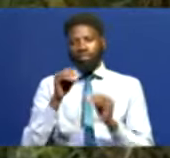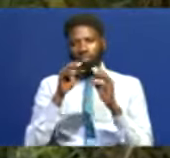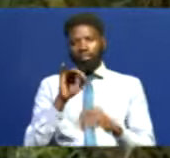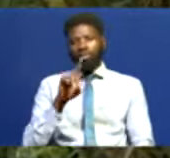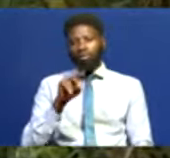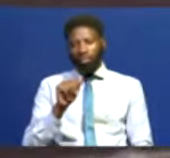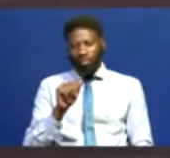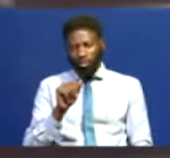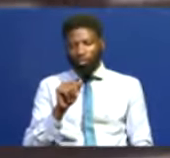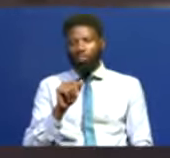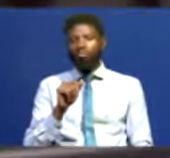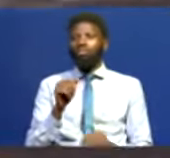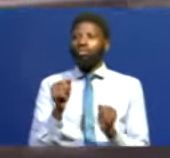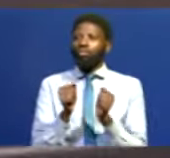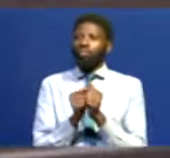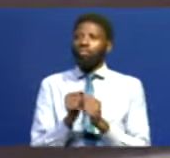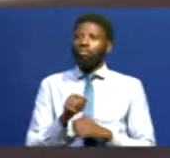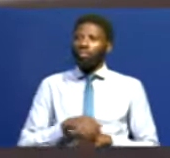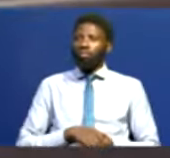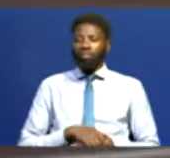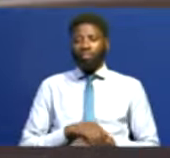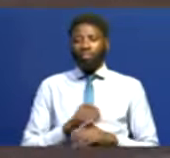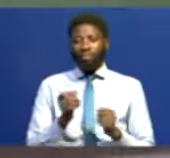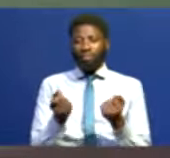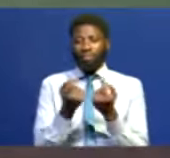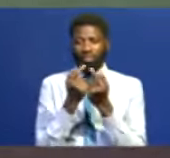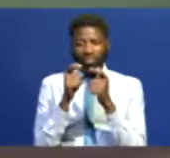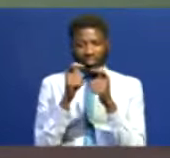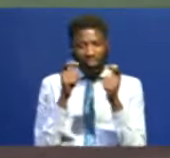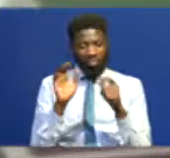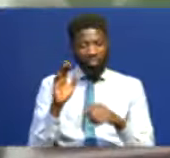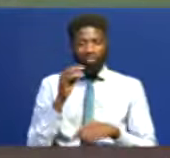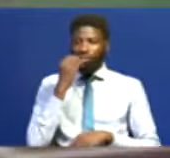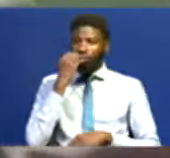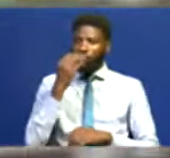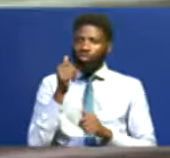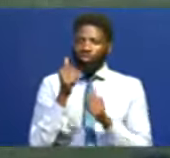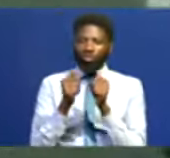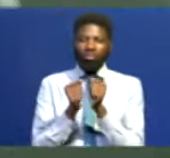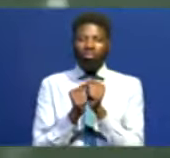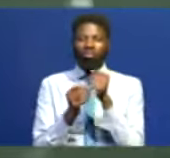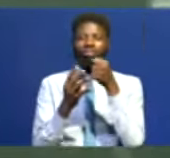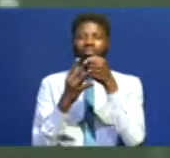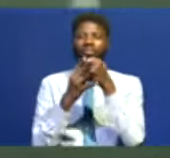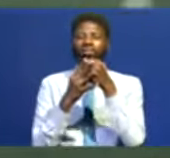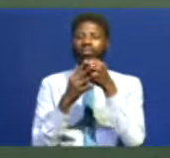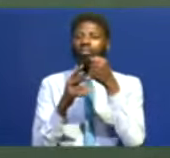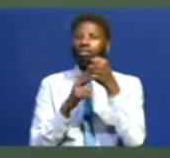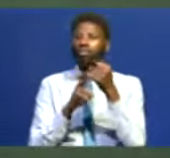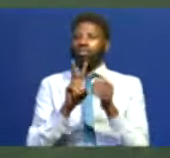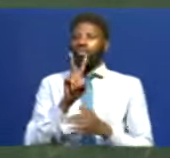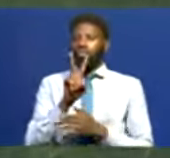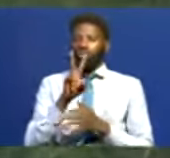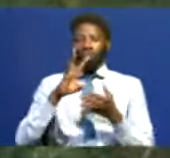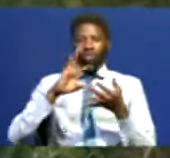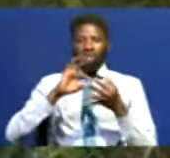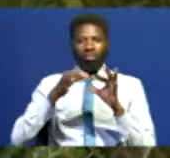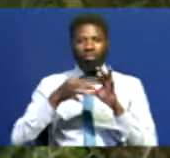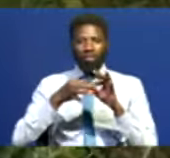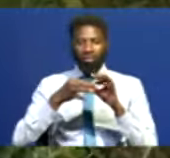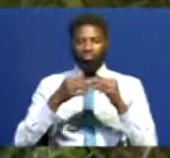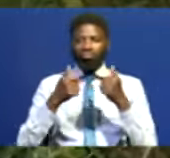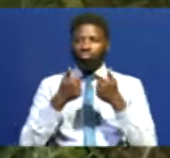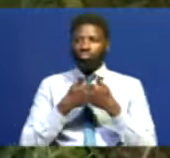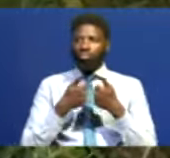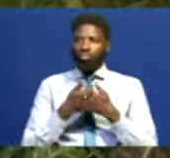those names. Among the major events he cherishes is the 1972 Olympic Games. In 1972,